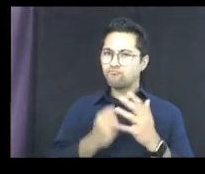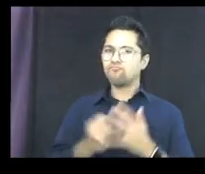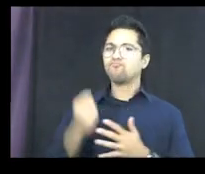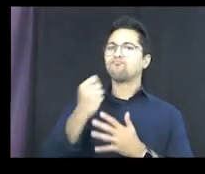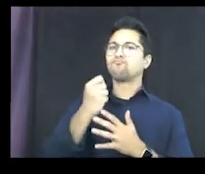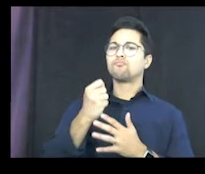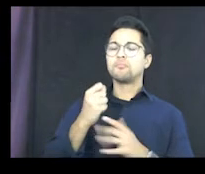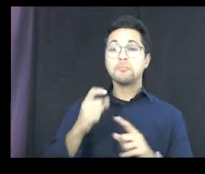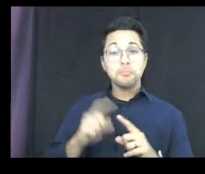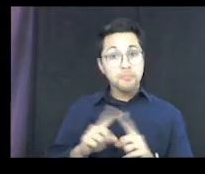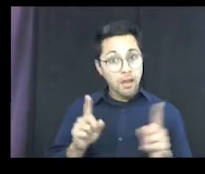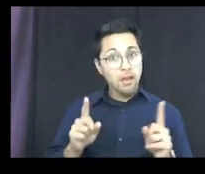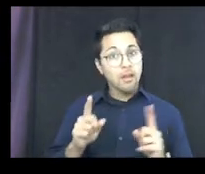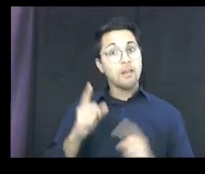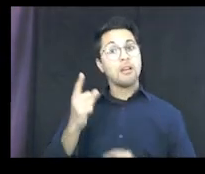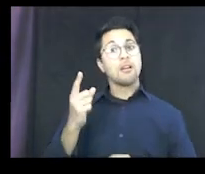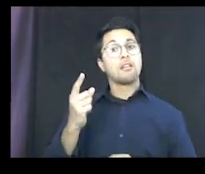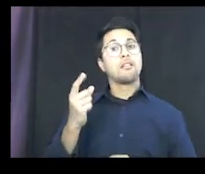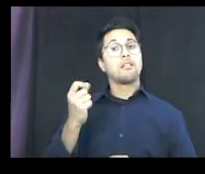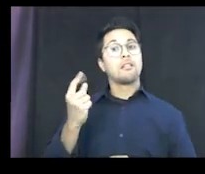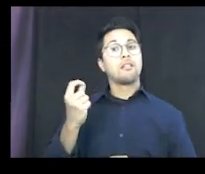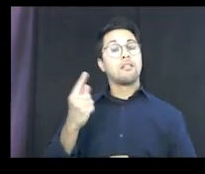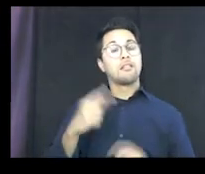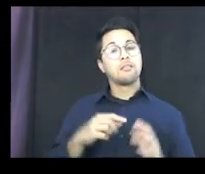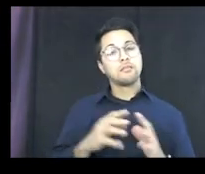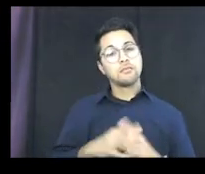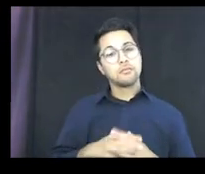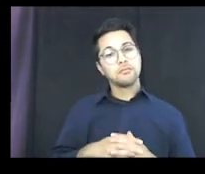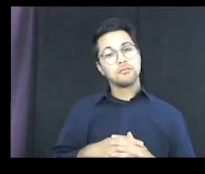prioritized, but